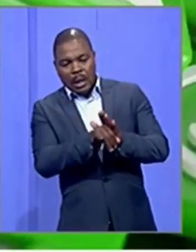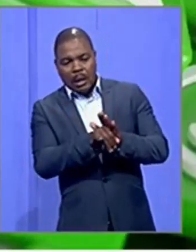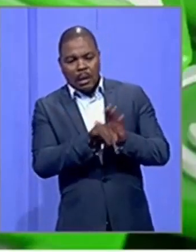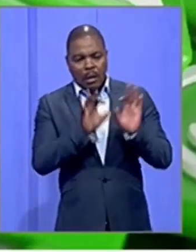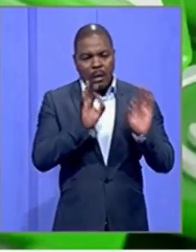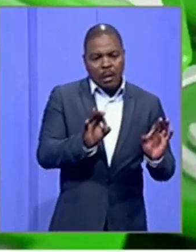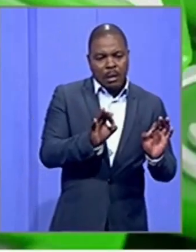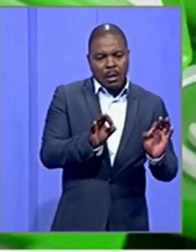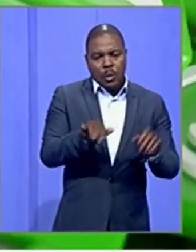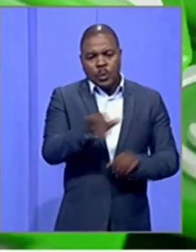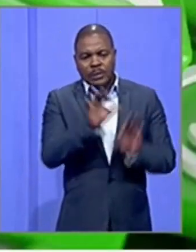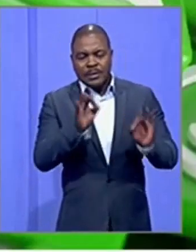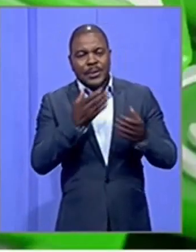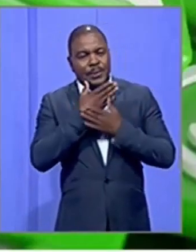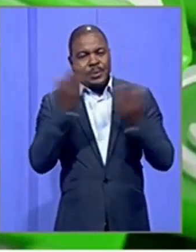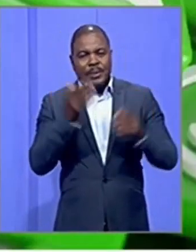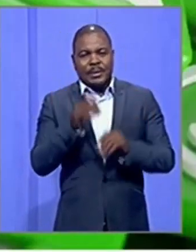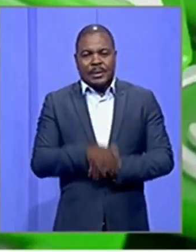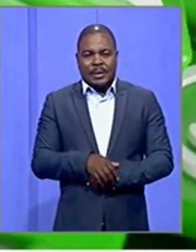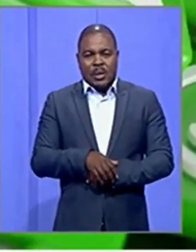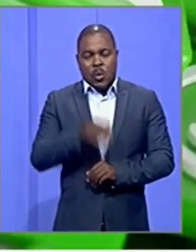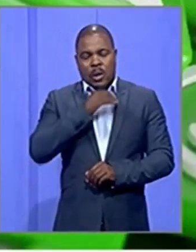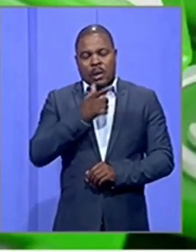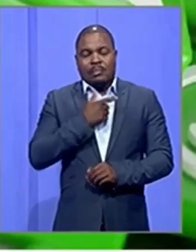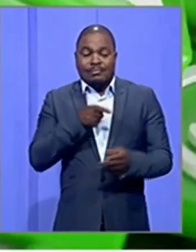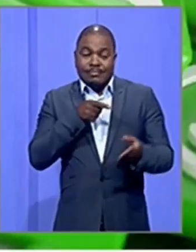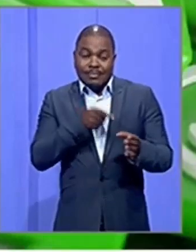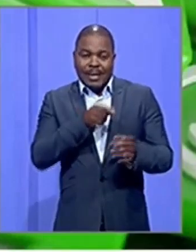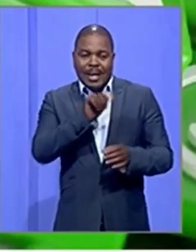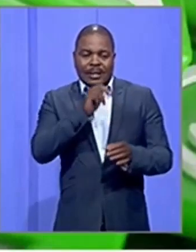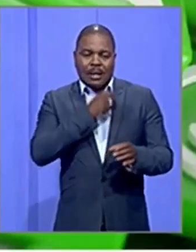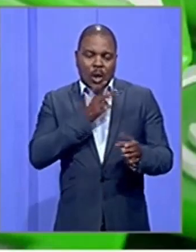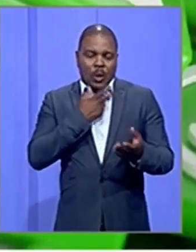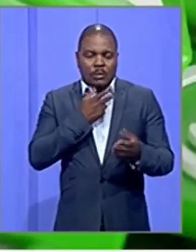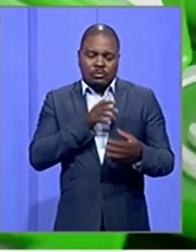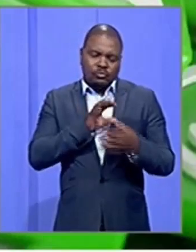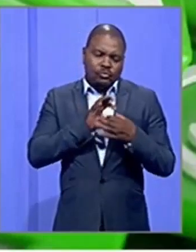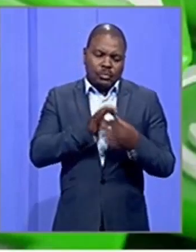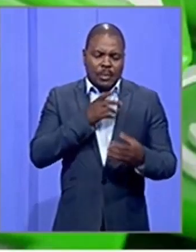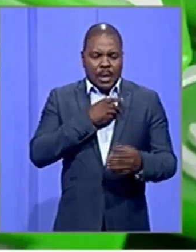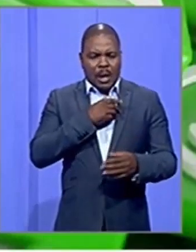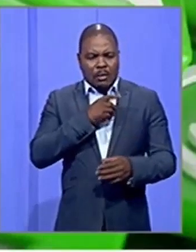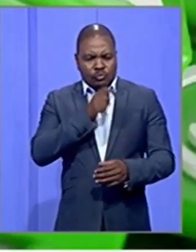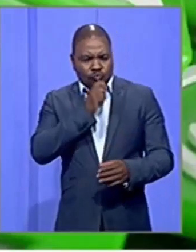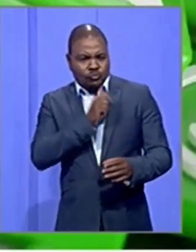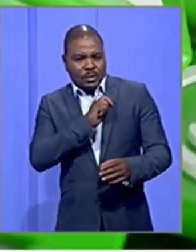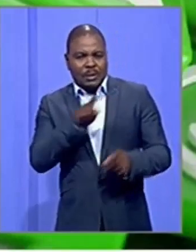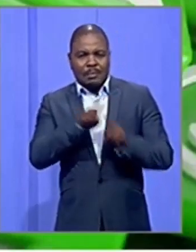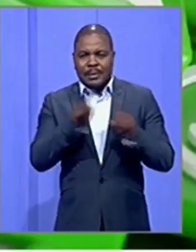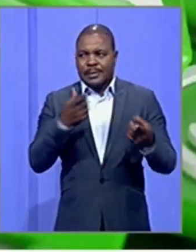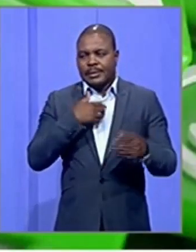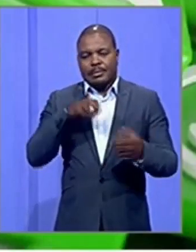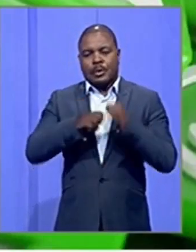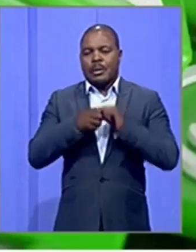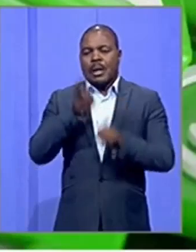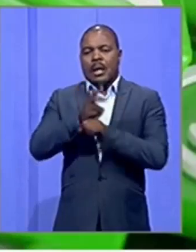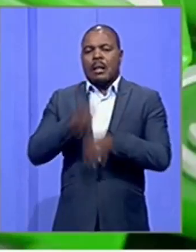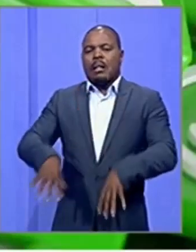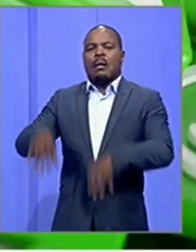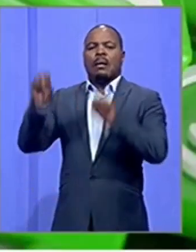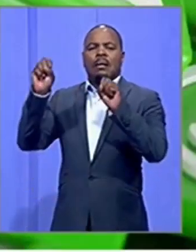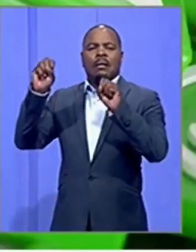ka ba goleng mona re na le tshepo mo go ANC e buša gape e re fa ka gare ga mathata re ne kwa le šifagautso ya motlakase gone e